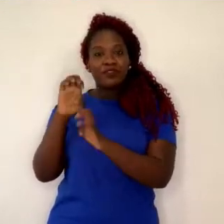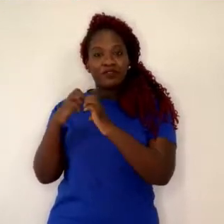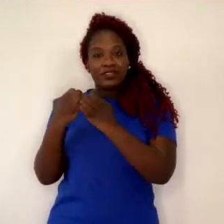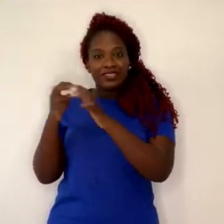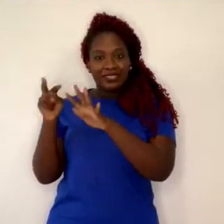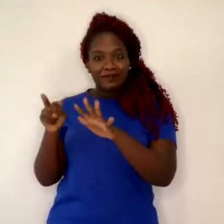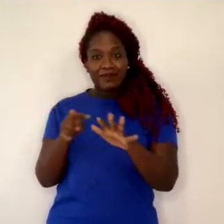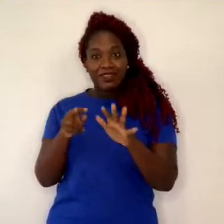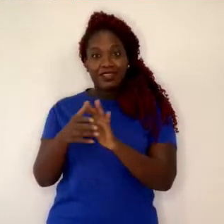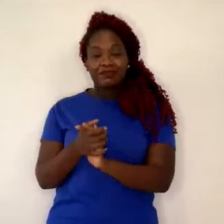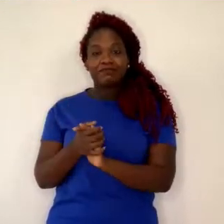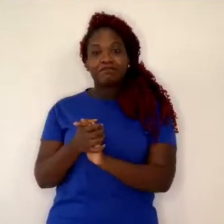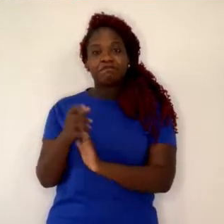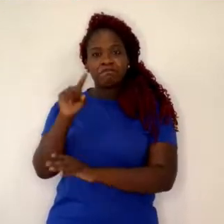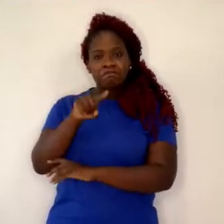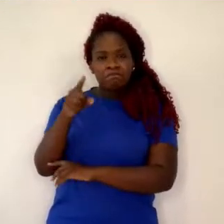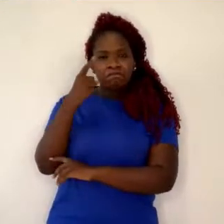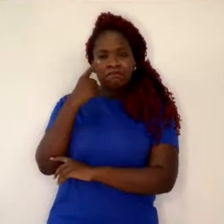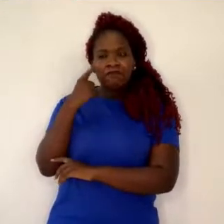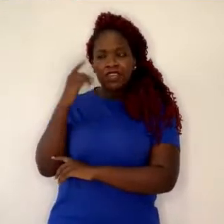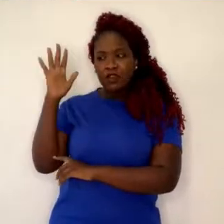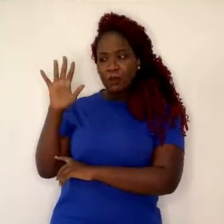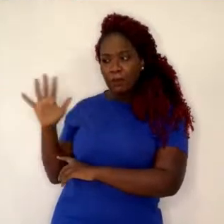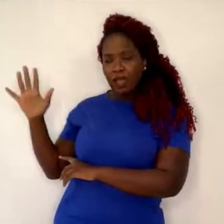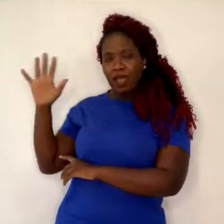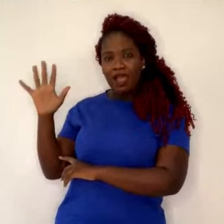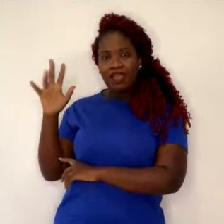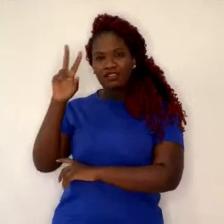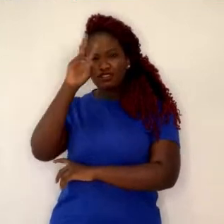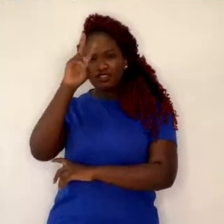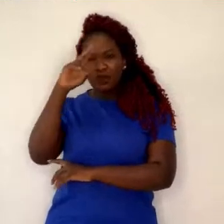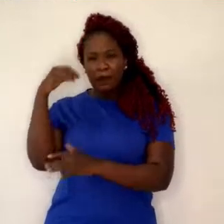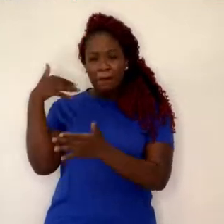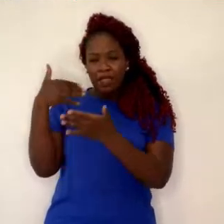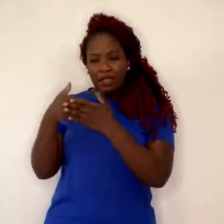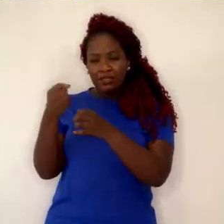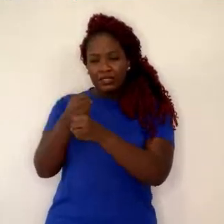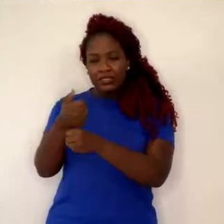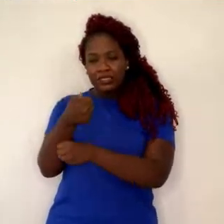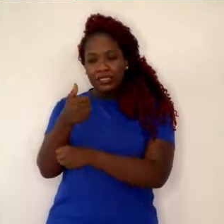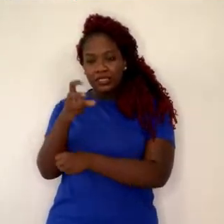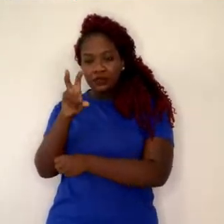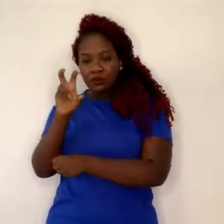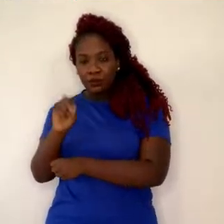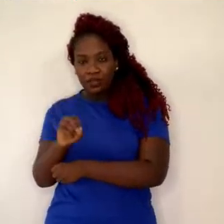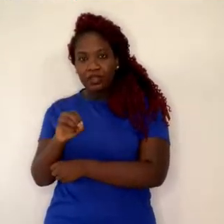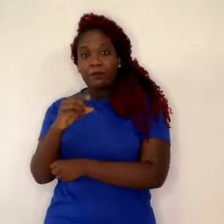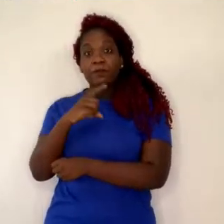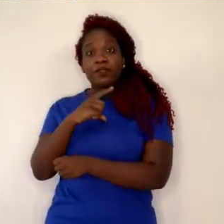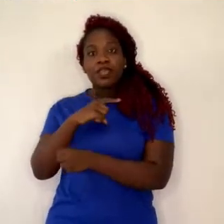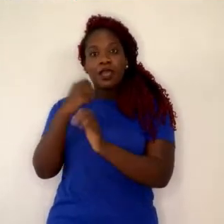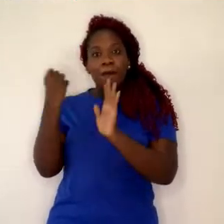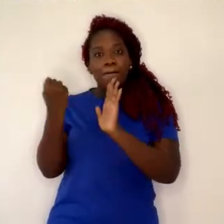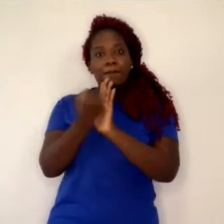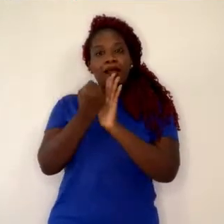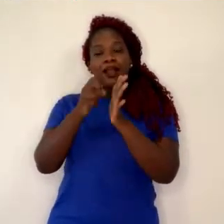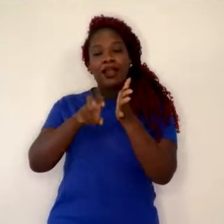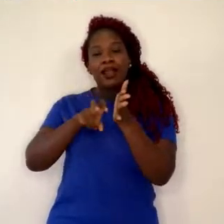chosen this space to host this event. Behind me, you see these historical walls. They are